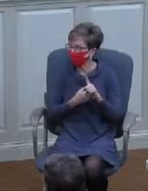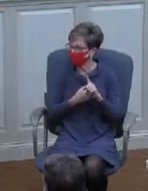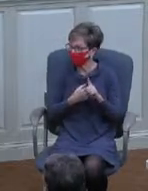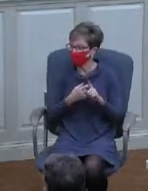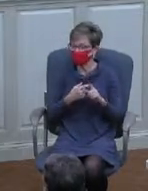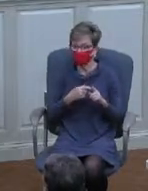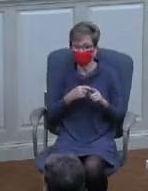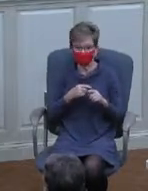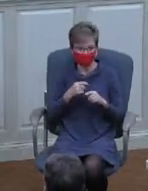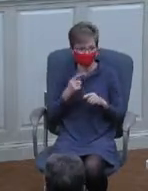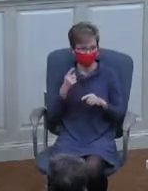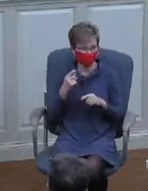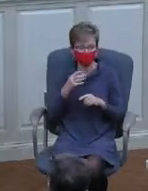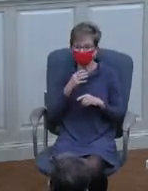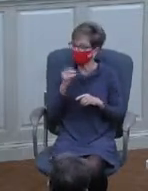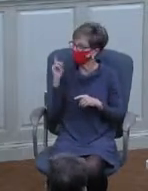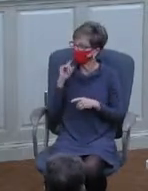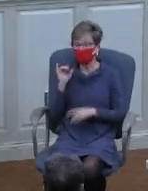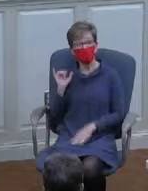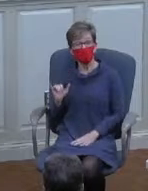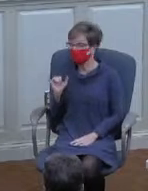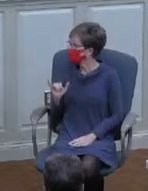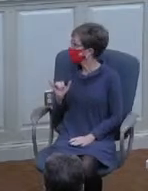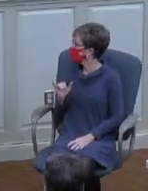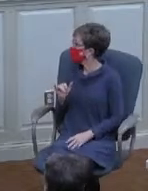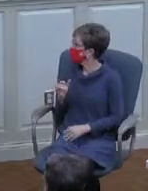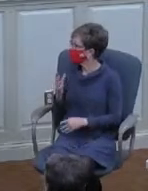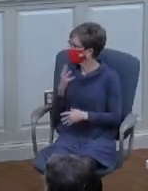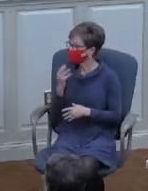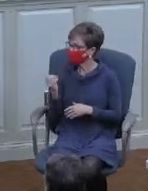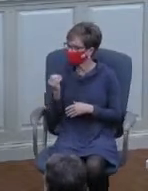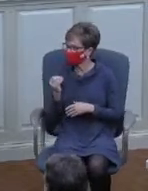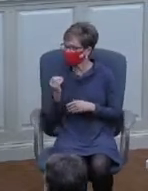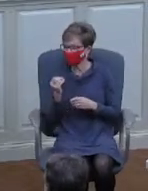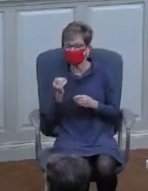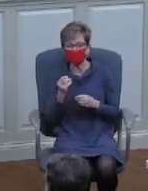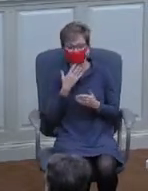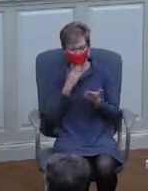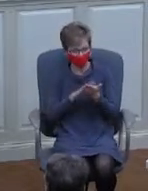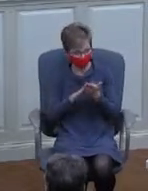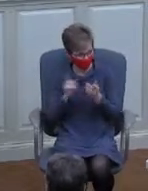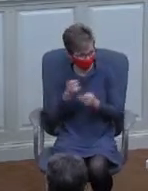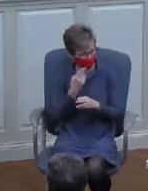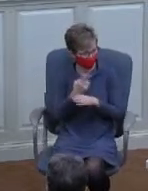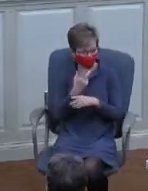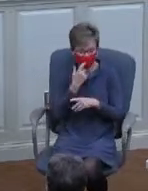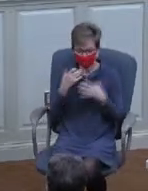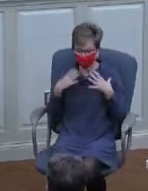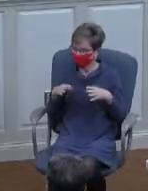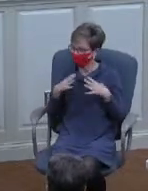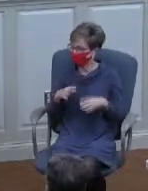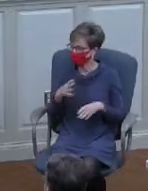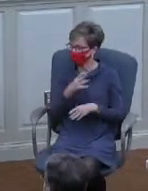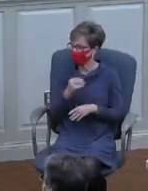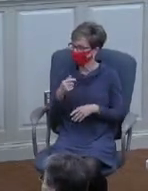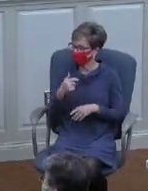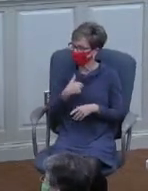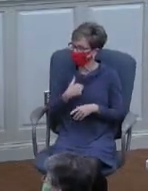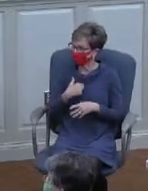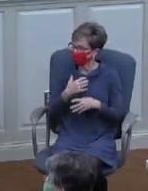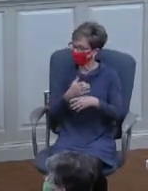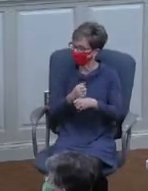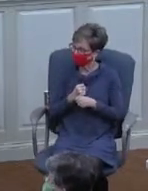Month. So we are wearing red for that tonight. I